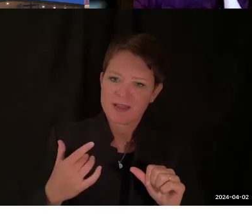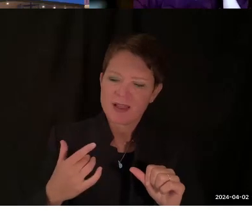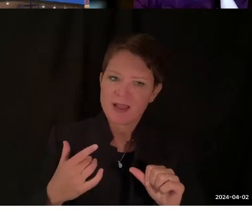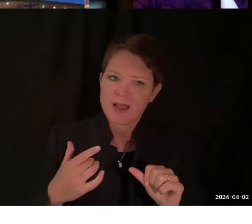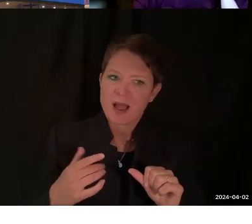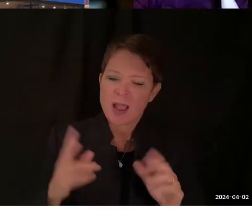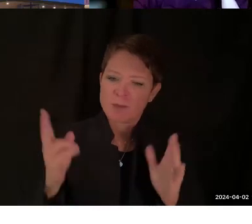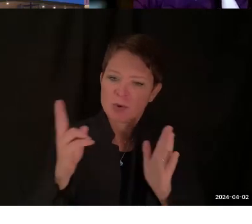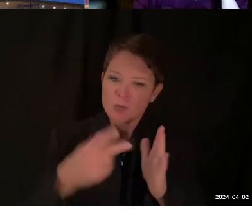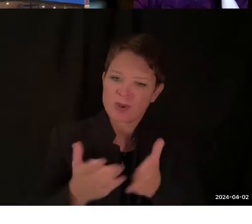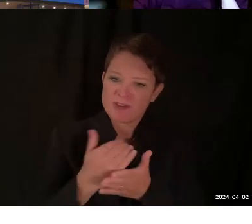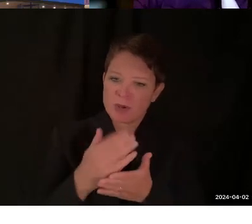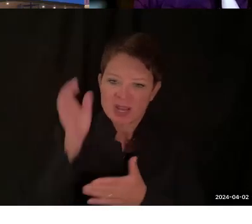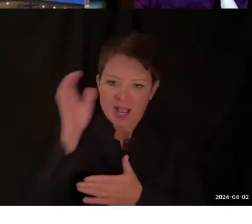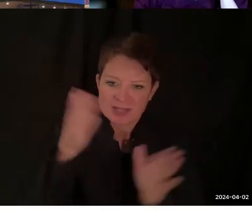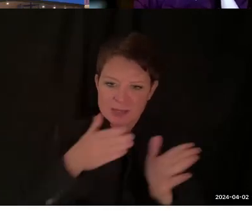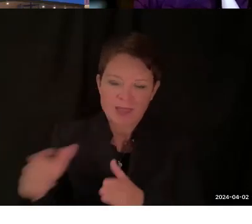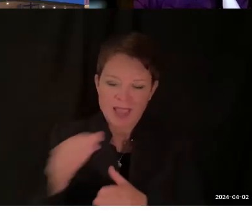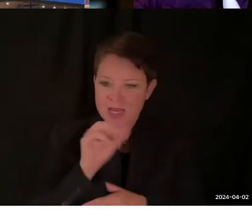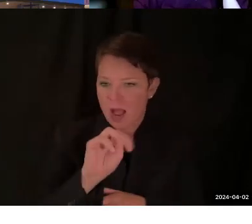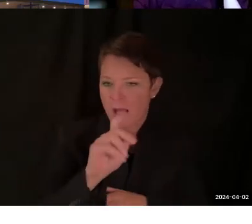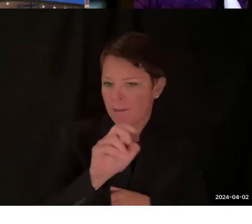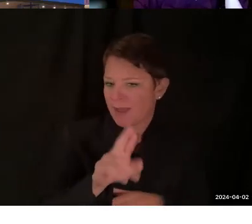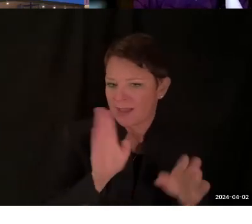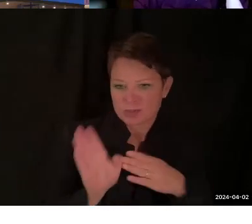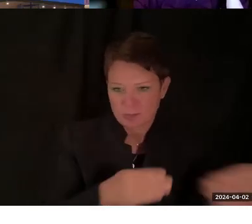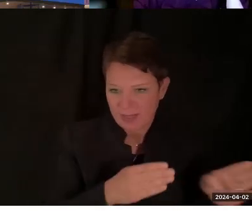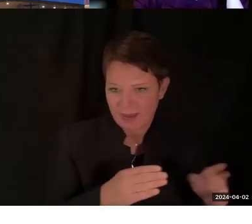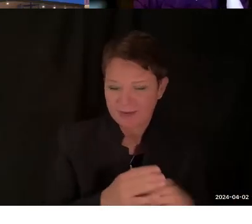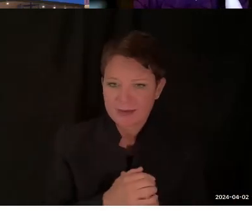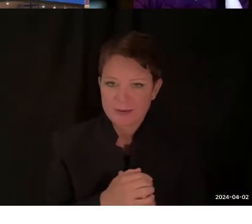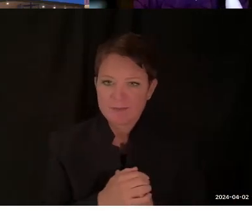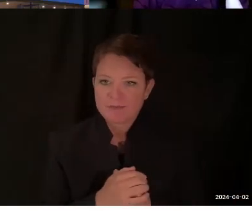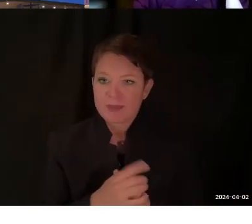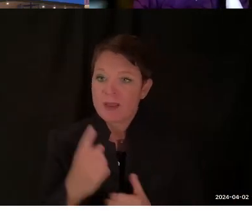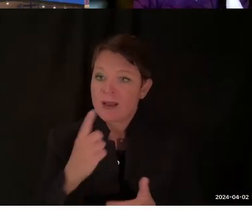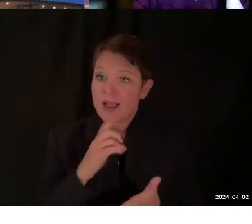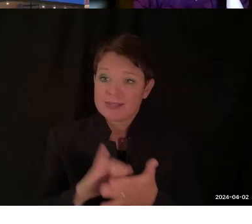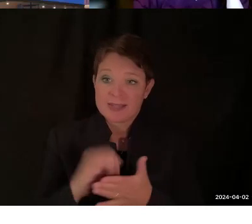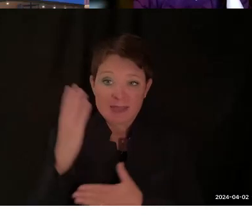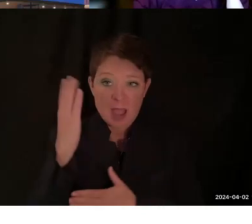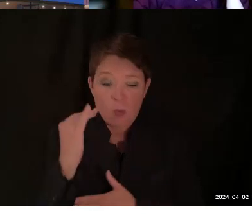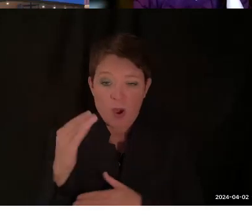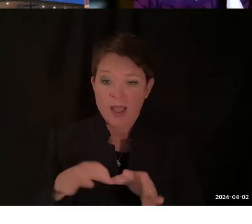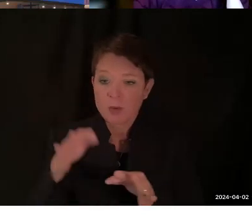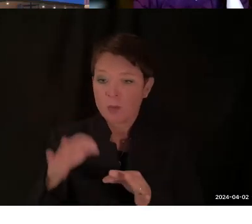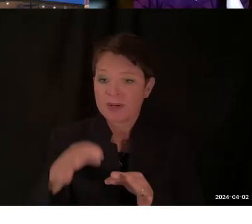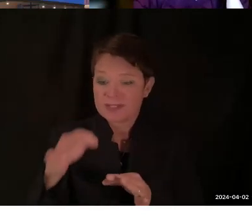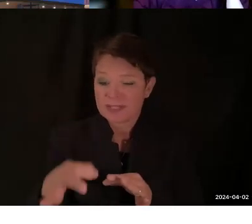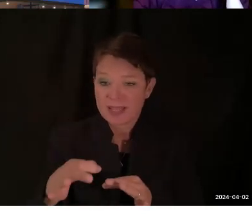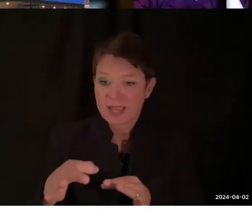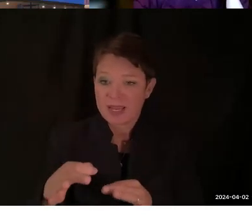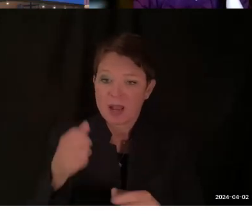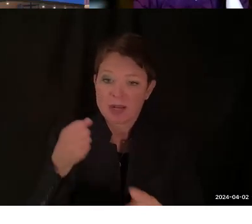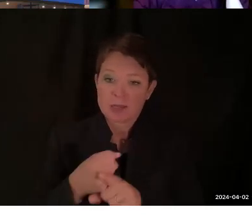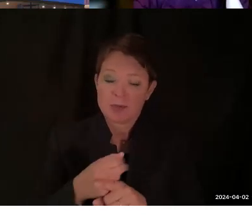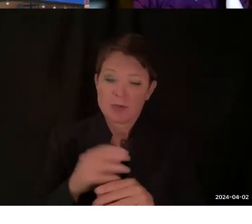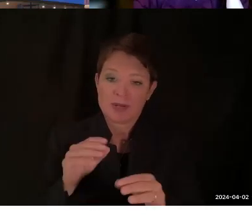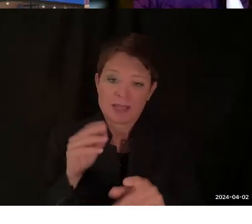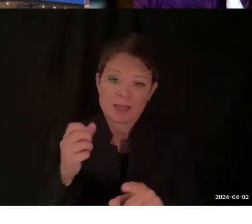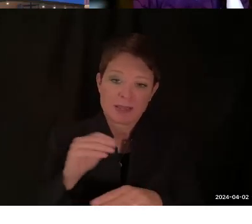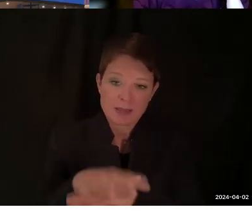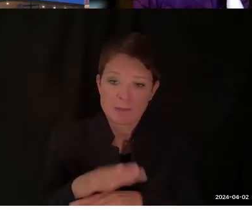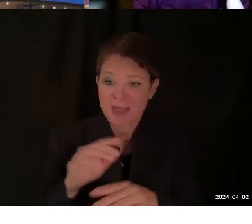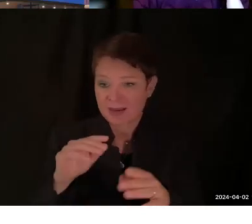concept plan and not a master plan. And I say that because we're delayed on a community impact study, we're